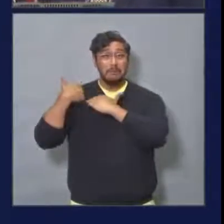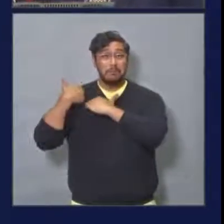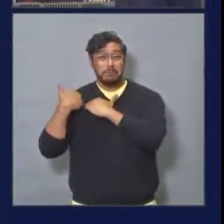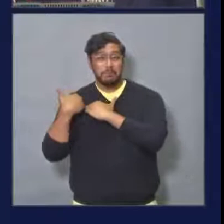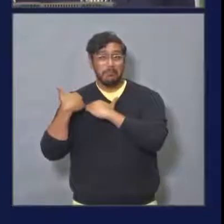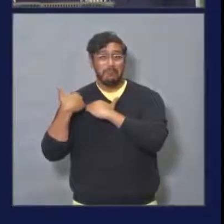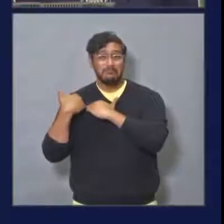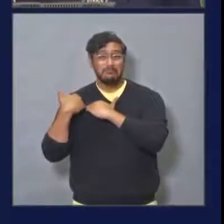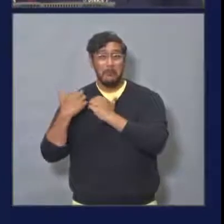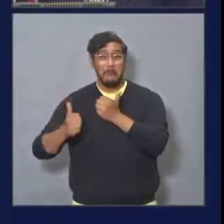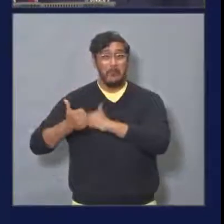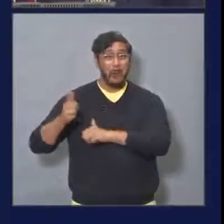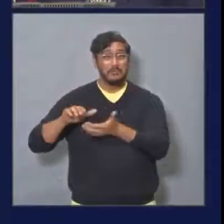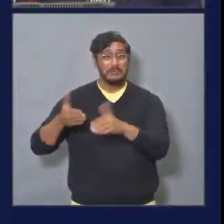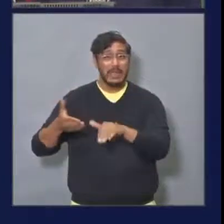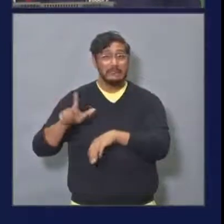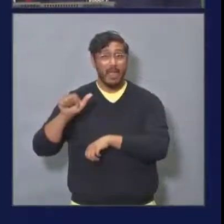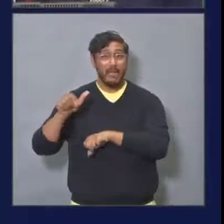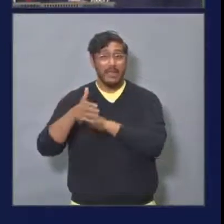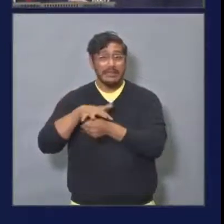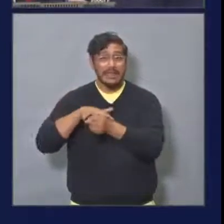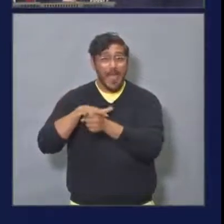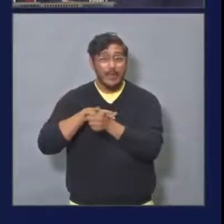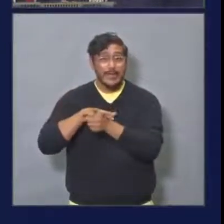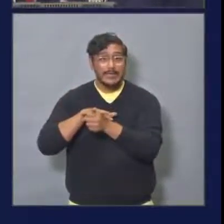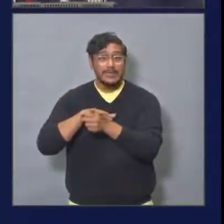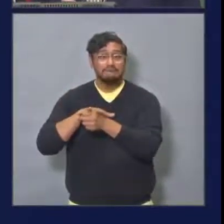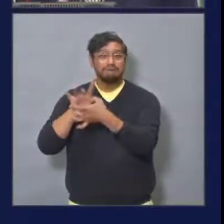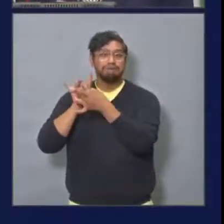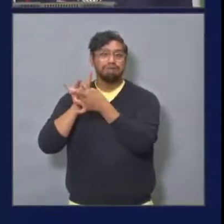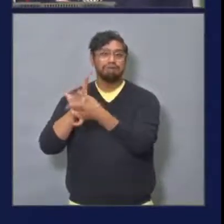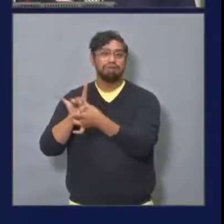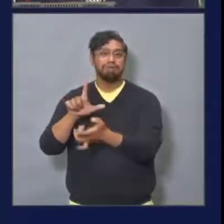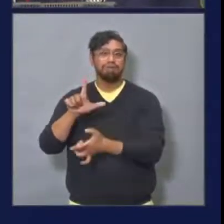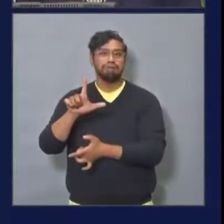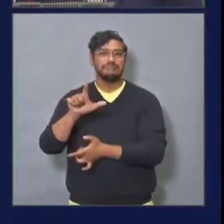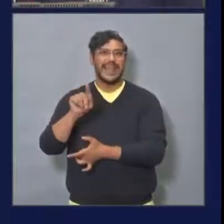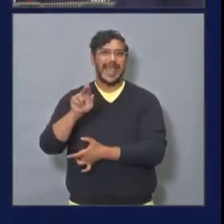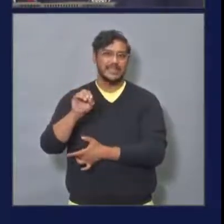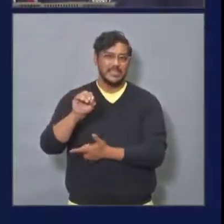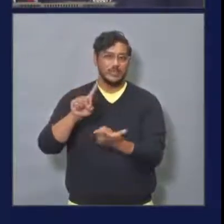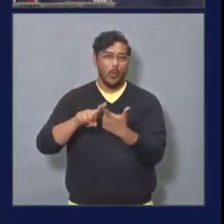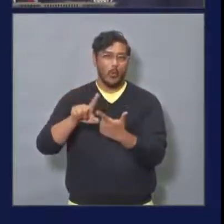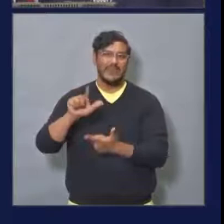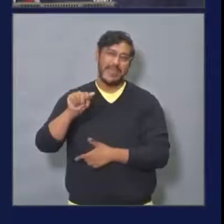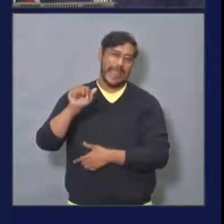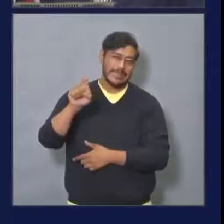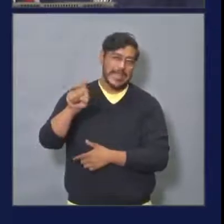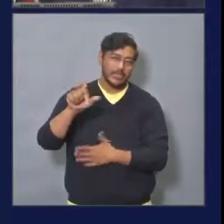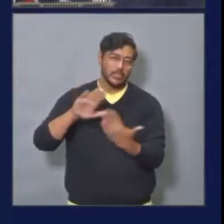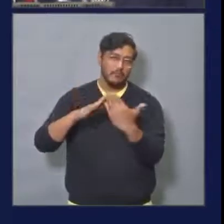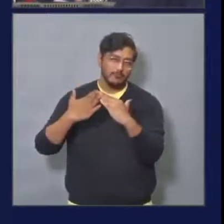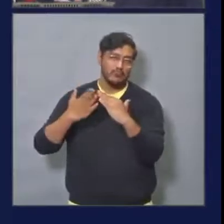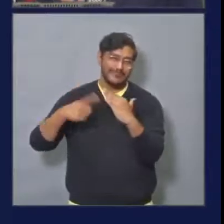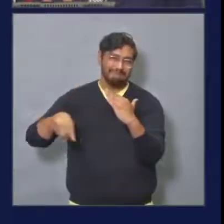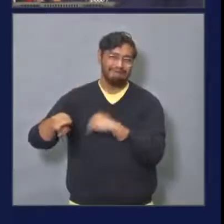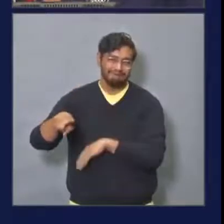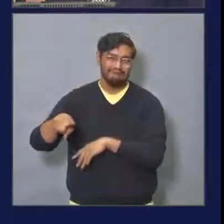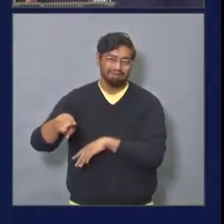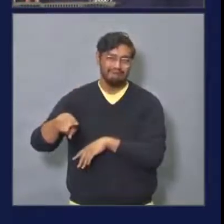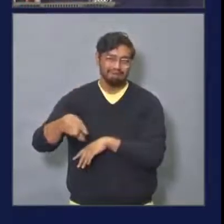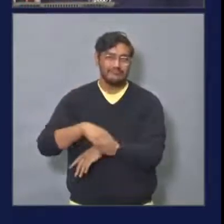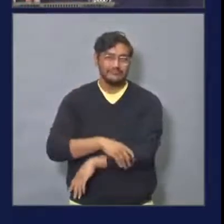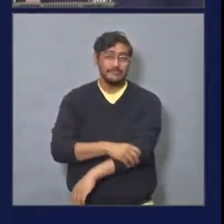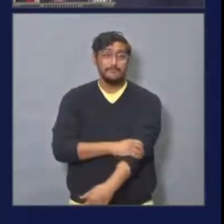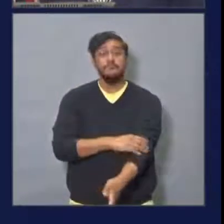deaths experienced here in LA County continues to occur among our Latino and Latinx communities. And while you